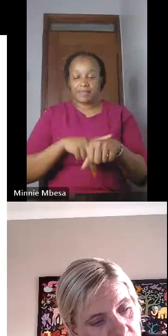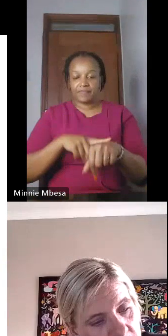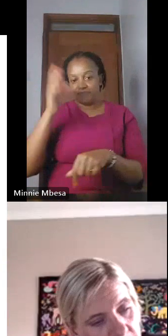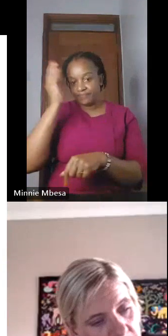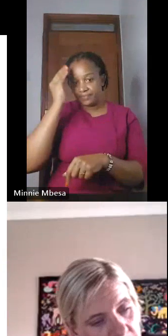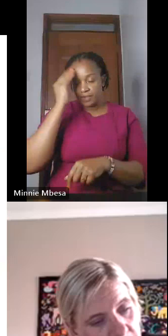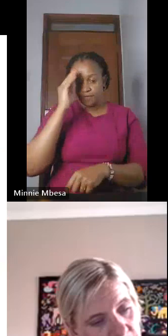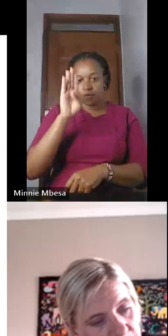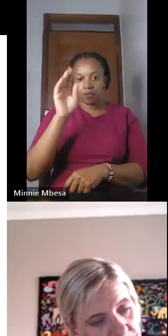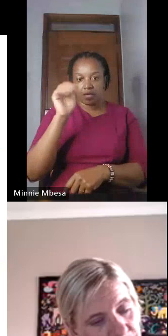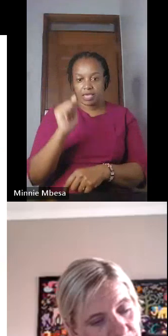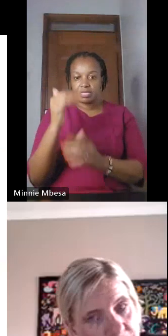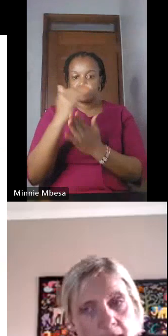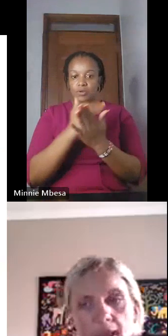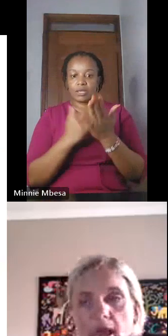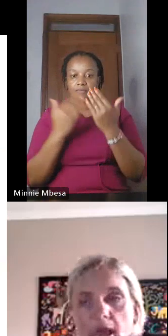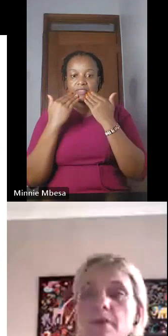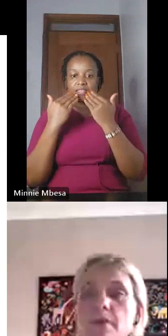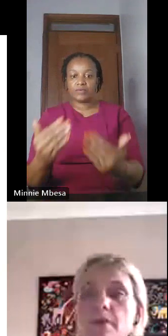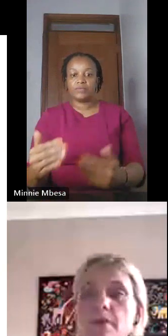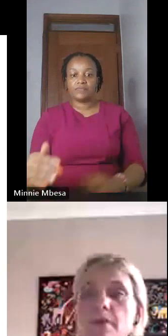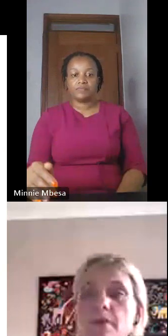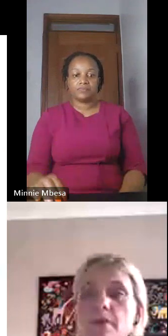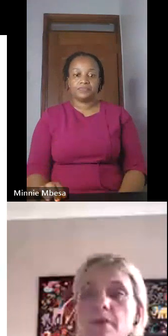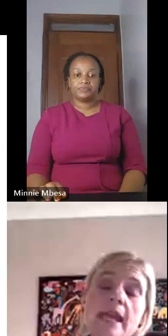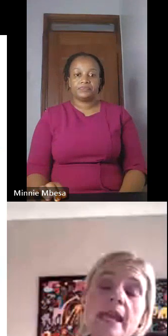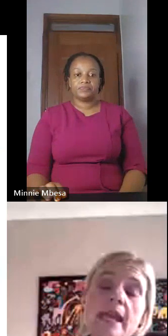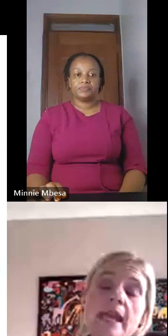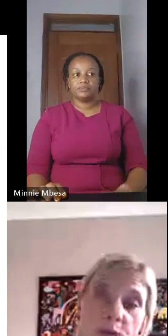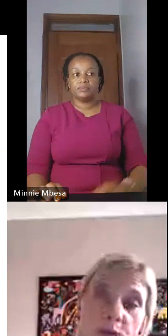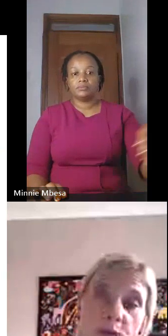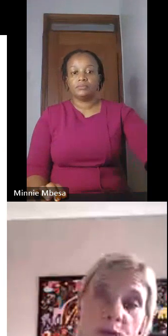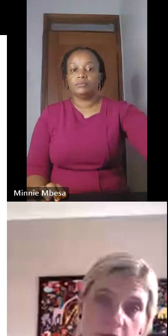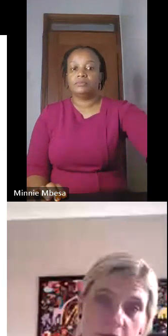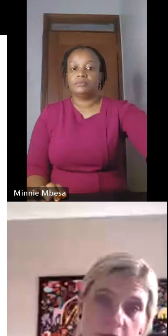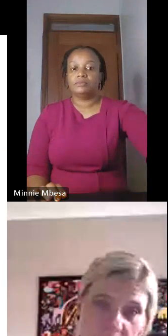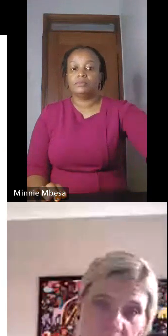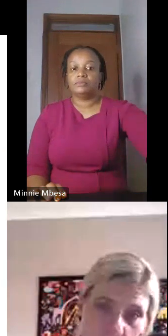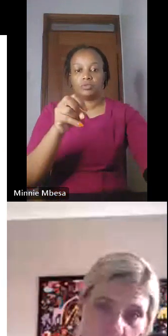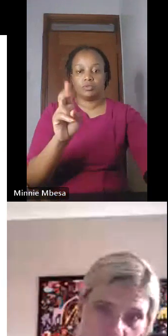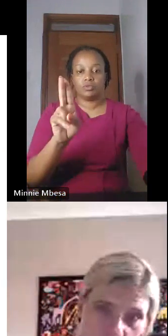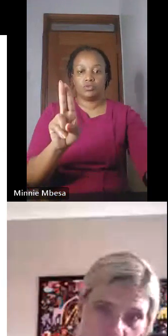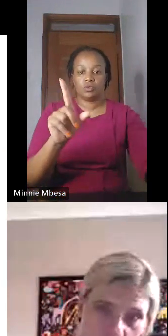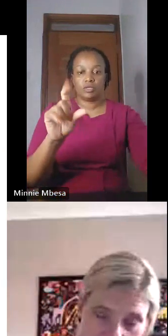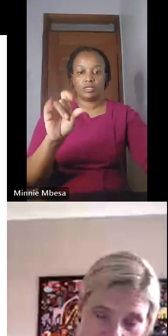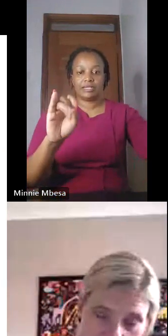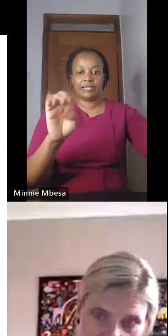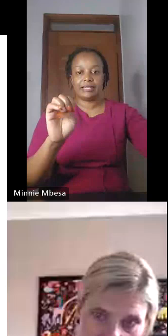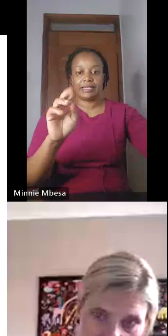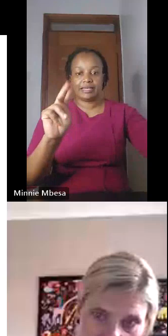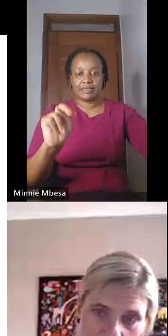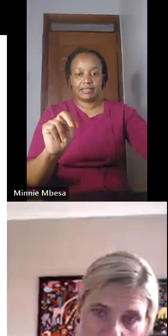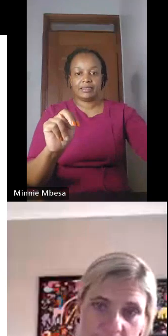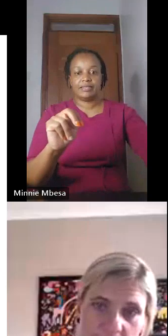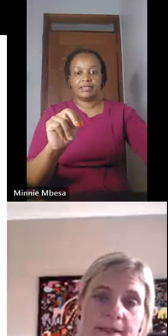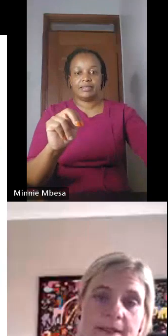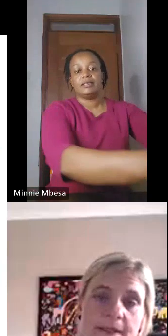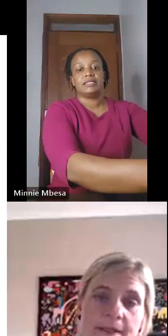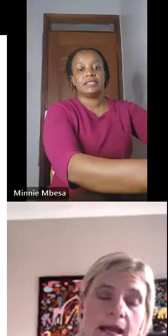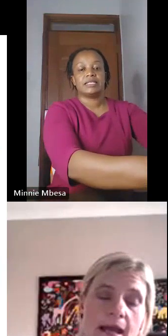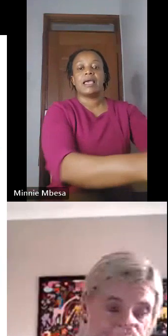you. So Julian, it's post graduate work experience.